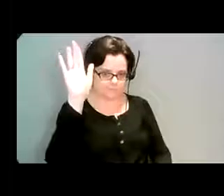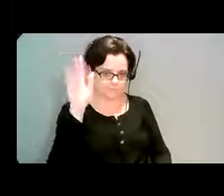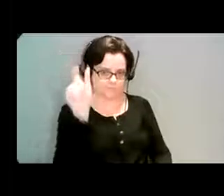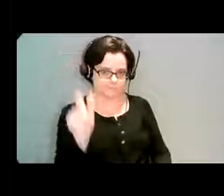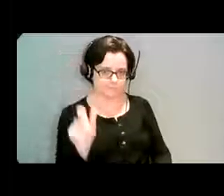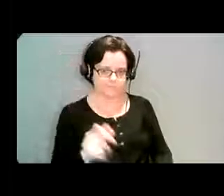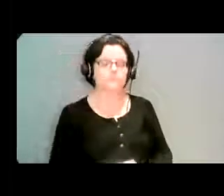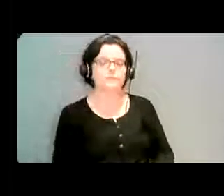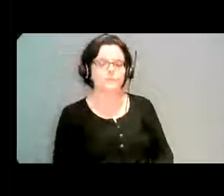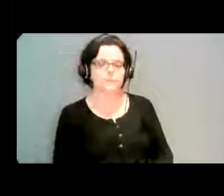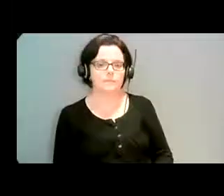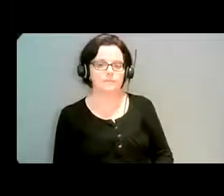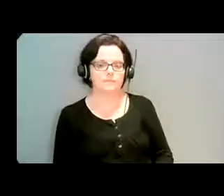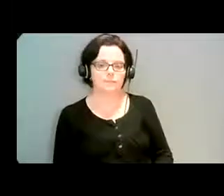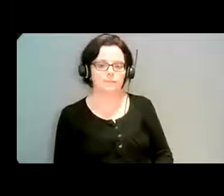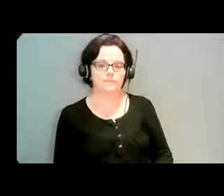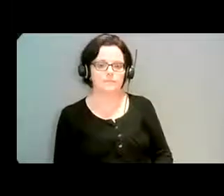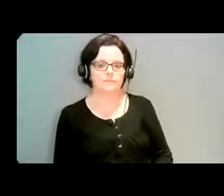Okay.